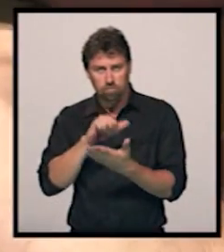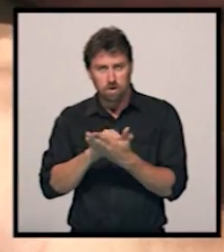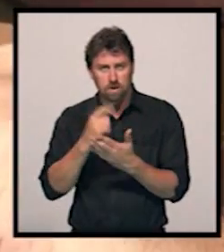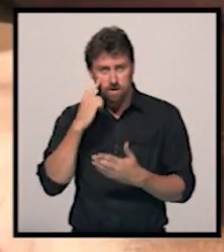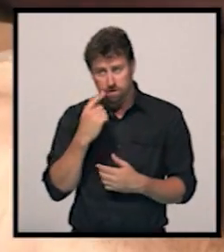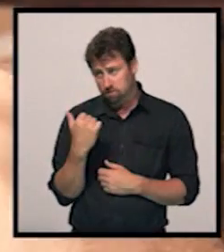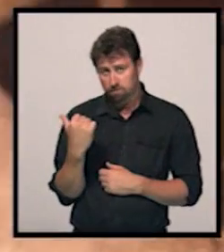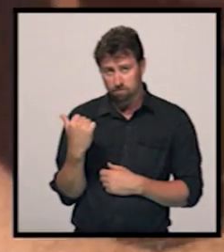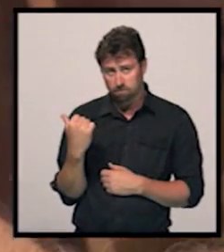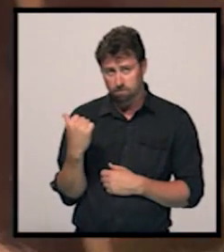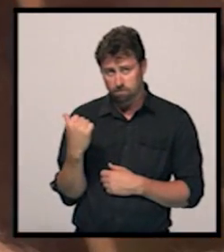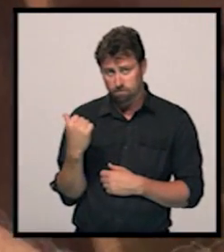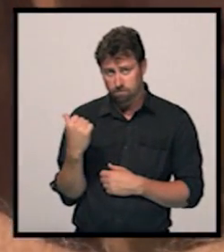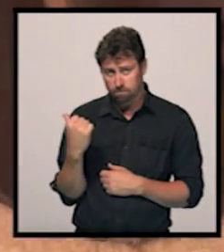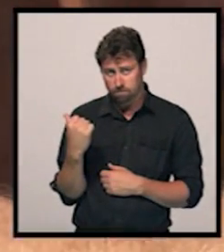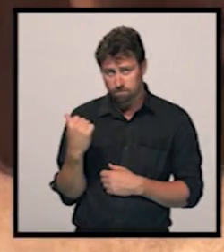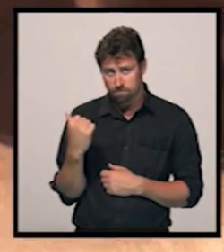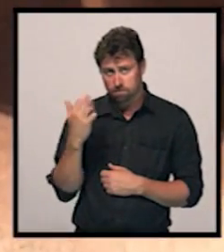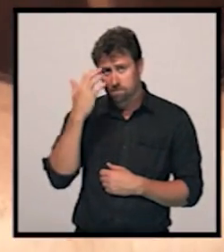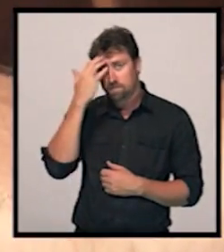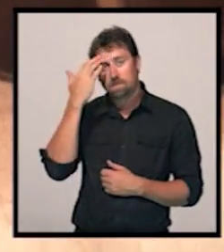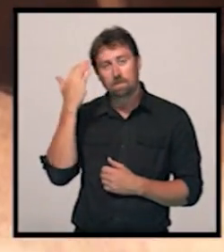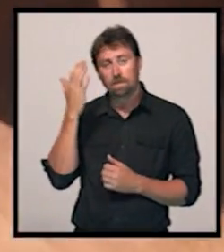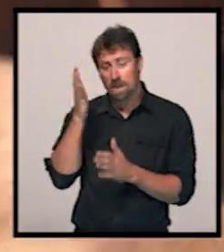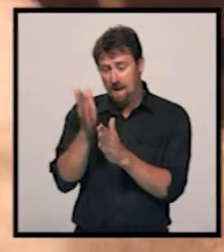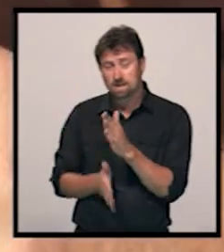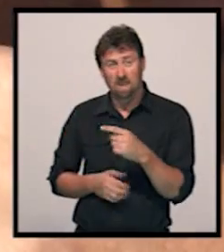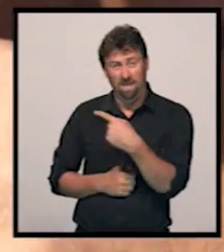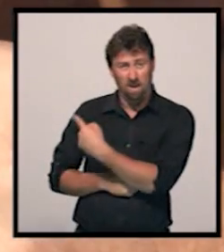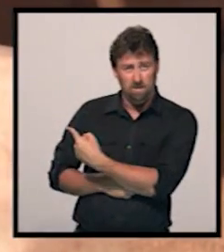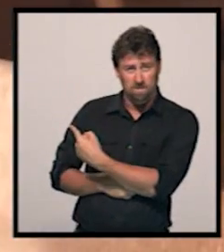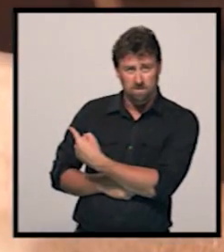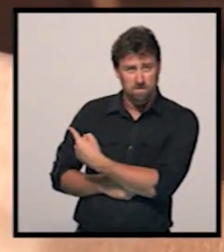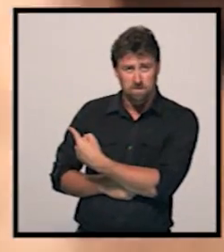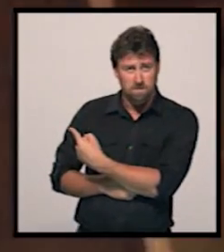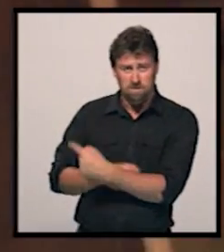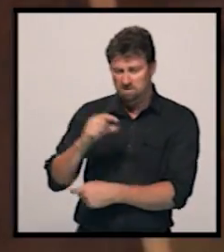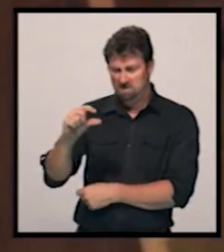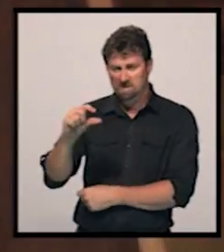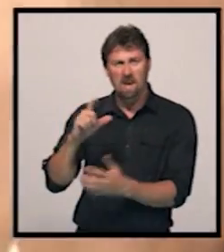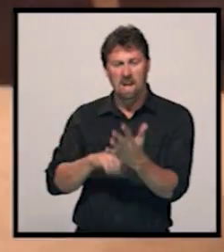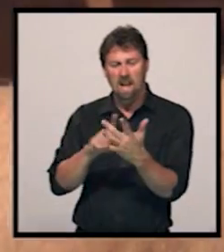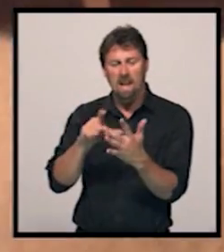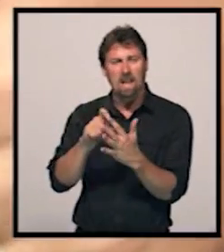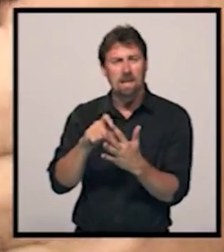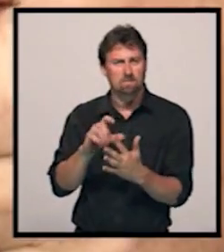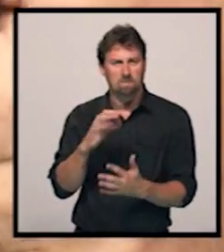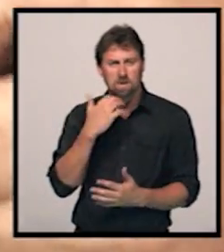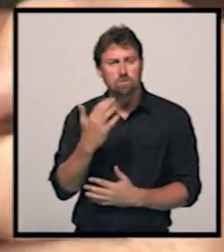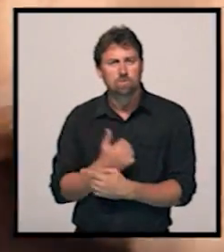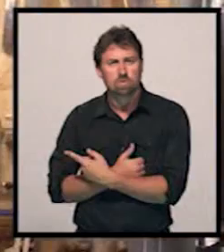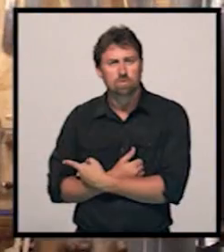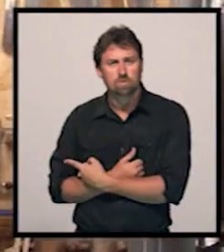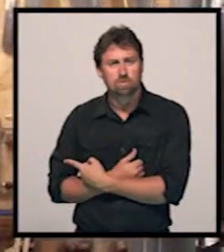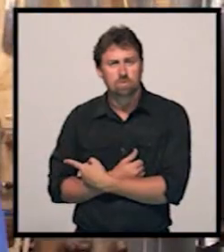here. So if I was to cut the lid off about there, we wouldn't have much meat in there to line or to finish the box